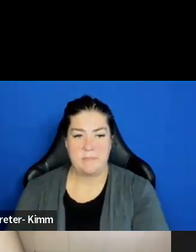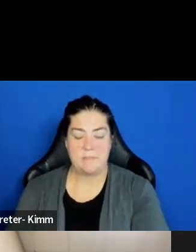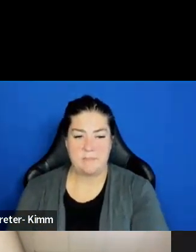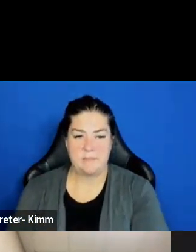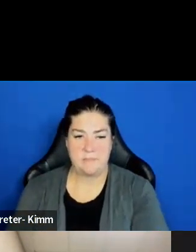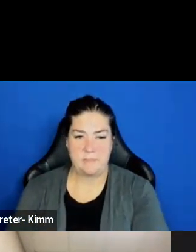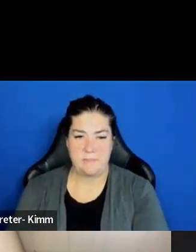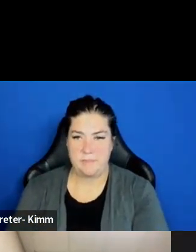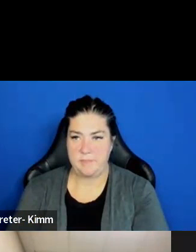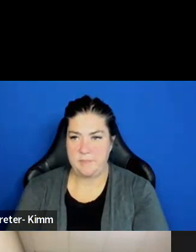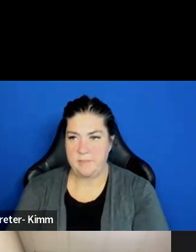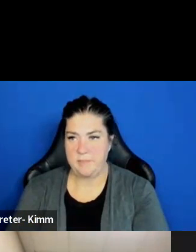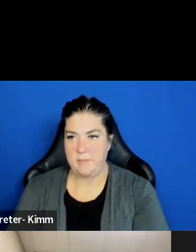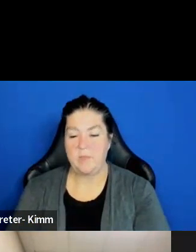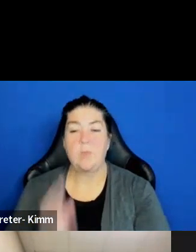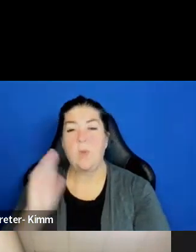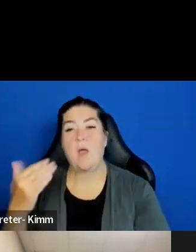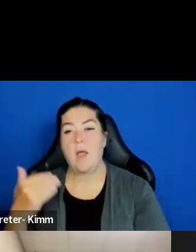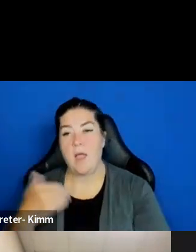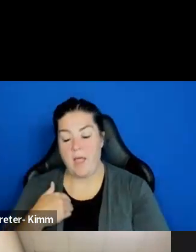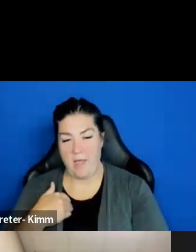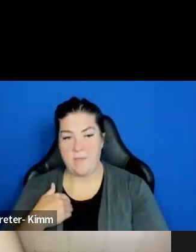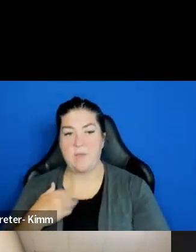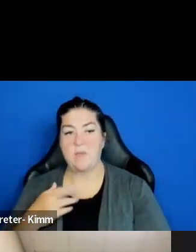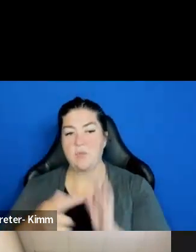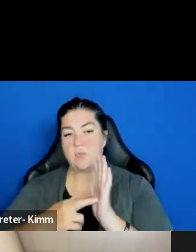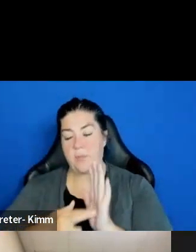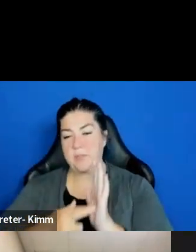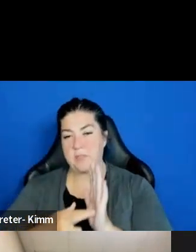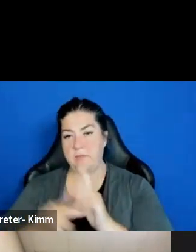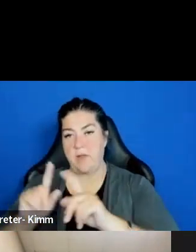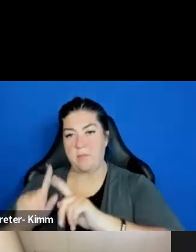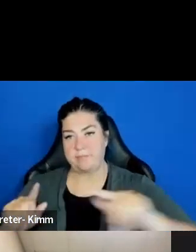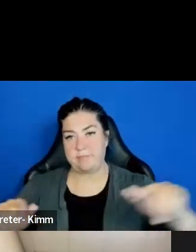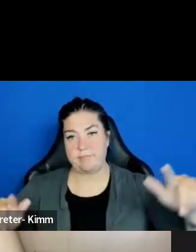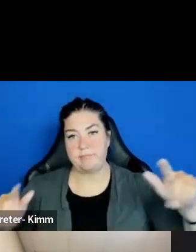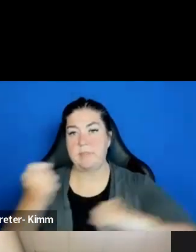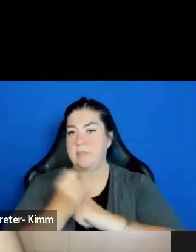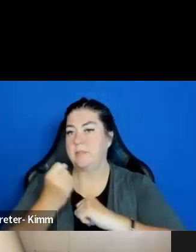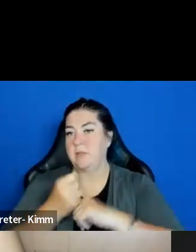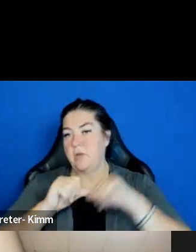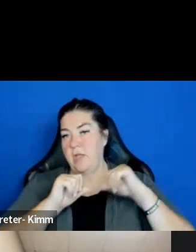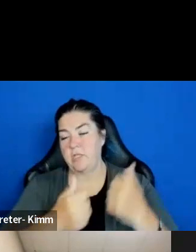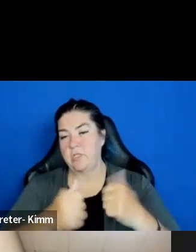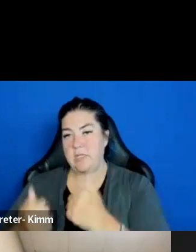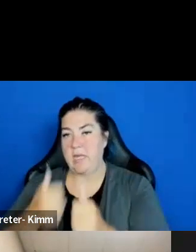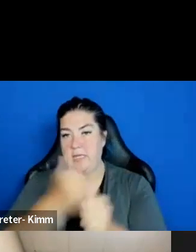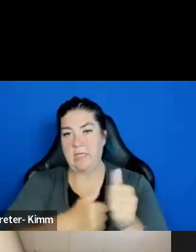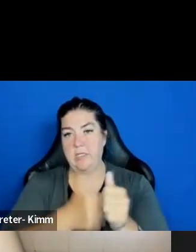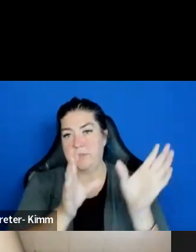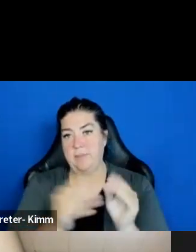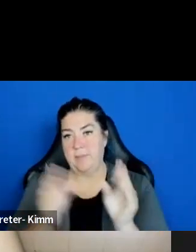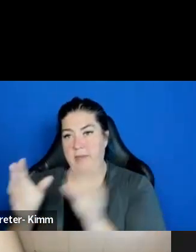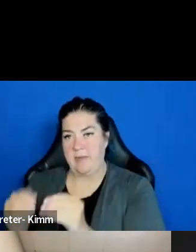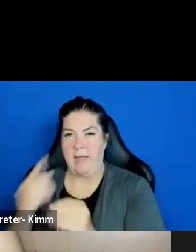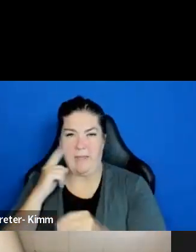So we're gonna have representatives from all of these sponsoring agencies there at every meeting. And I think we've